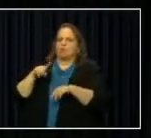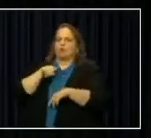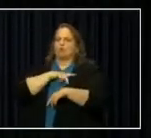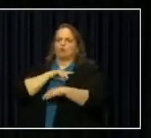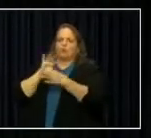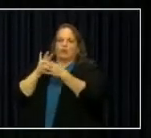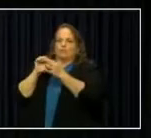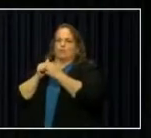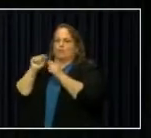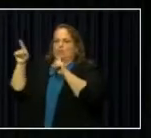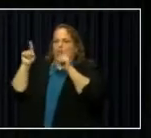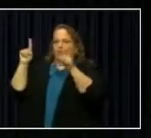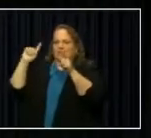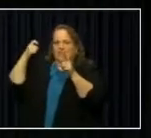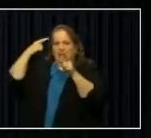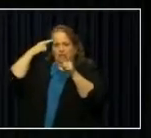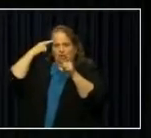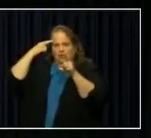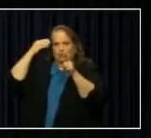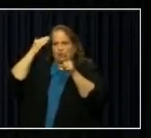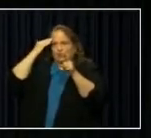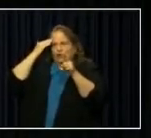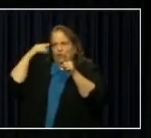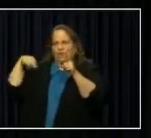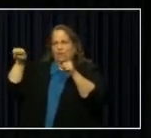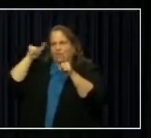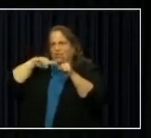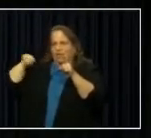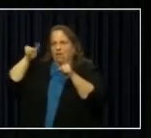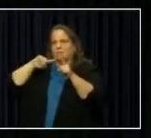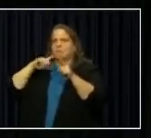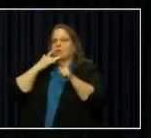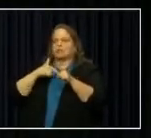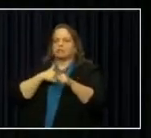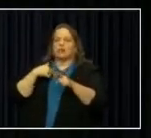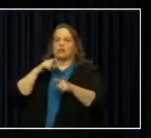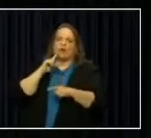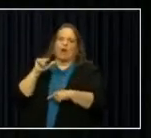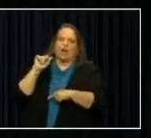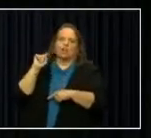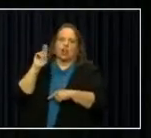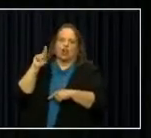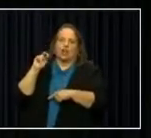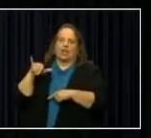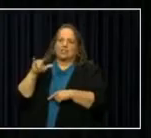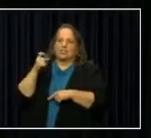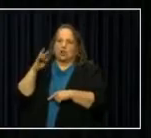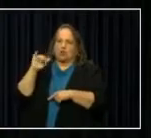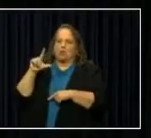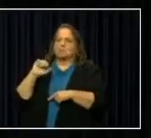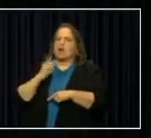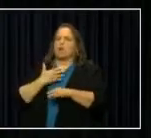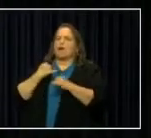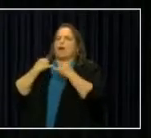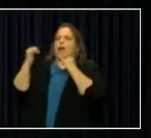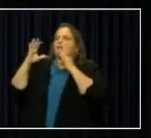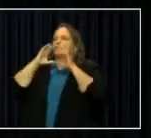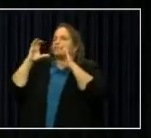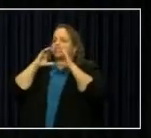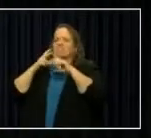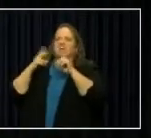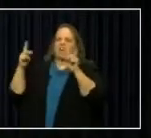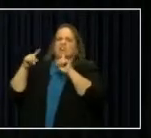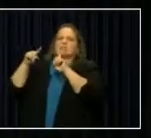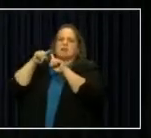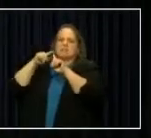with both governors, having known one when we were attorney generals, to where the lines of communication are just really positive.